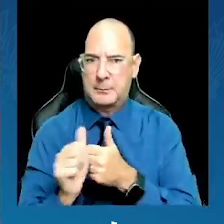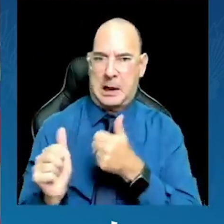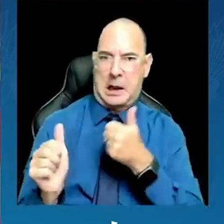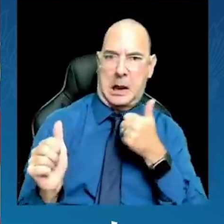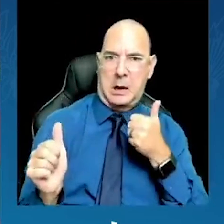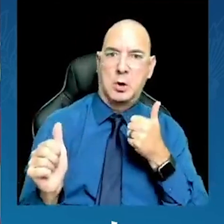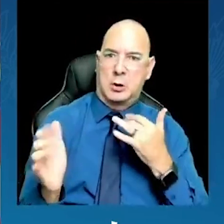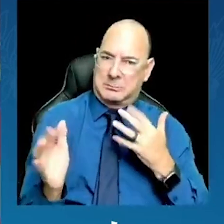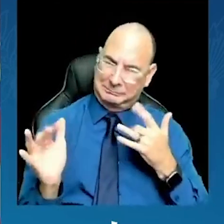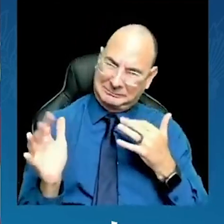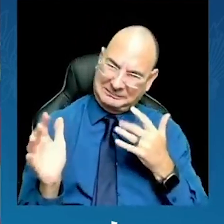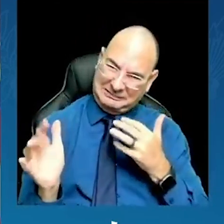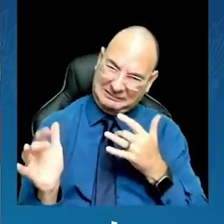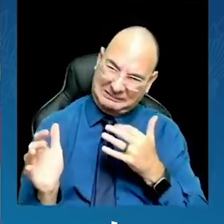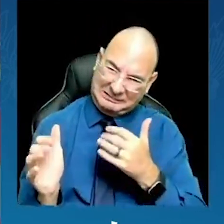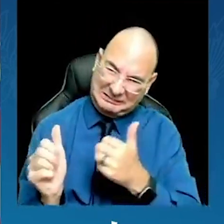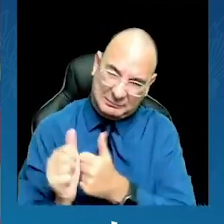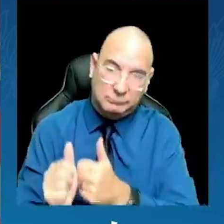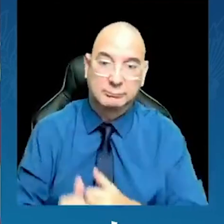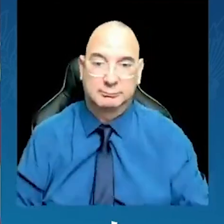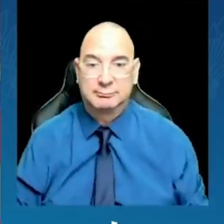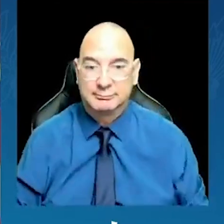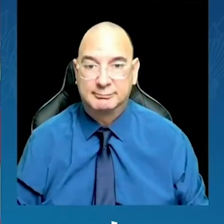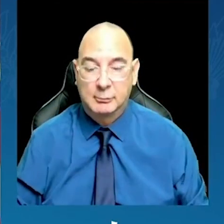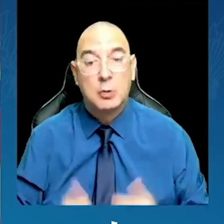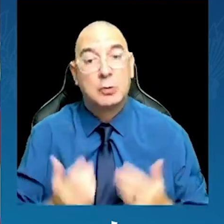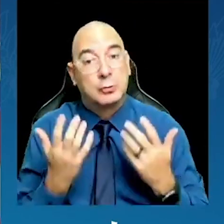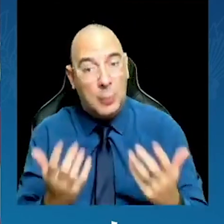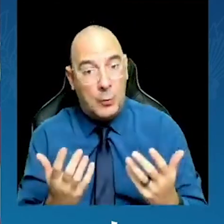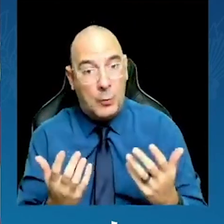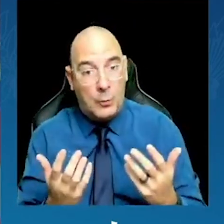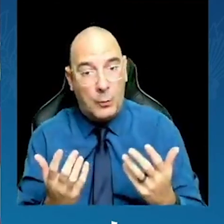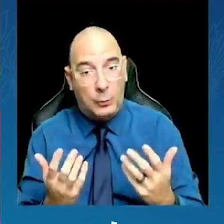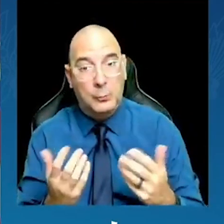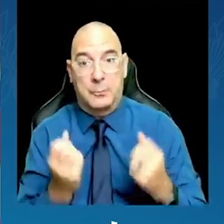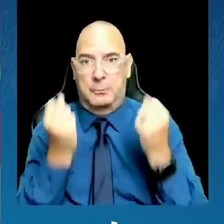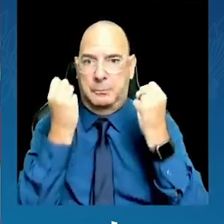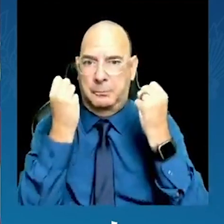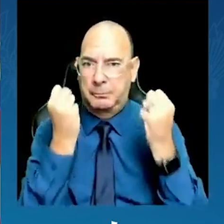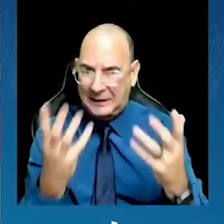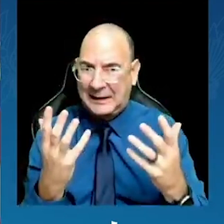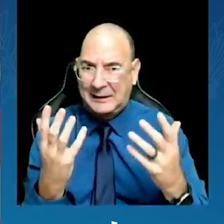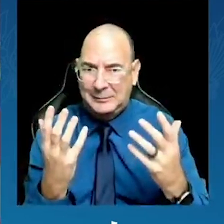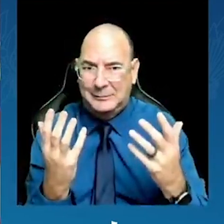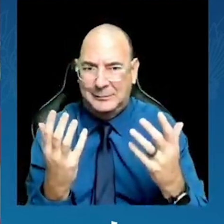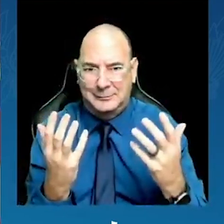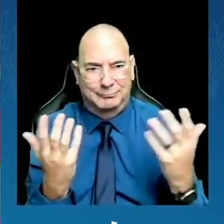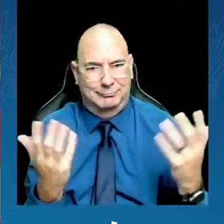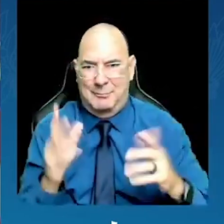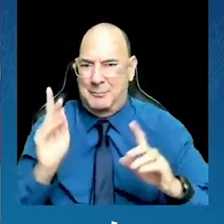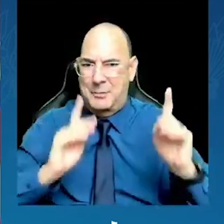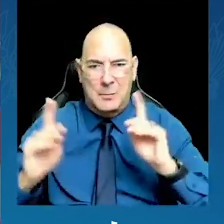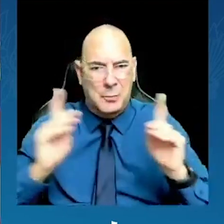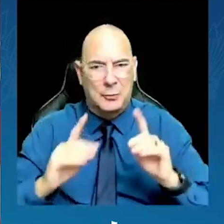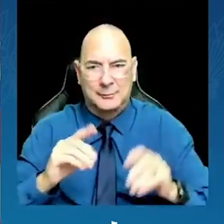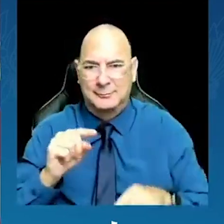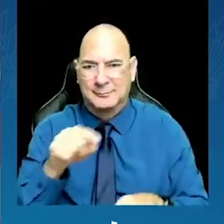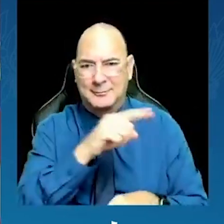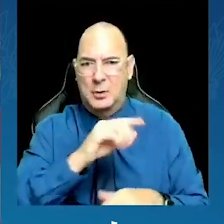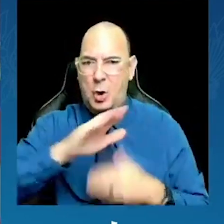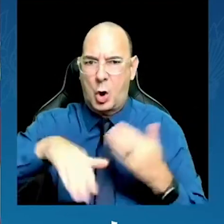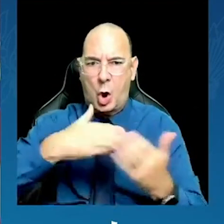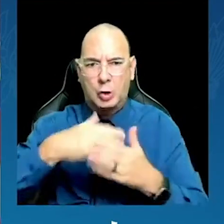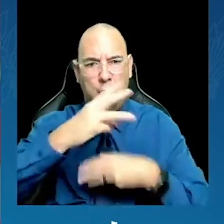so, to the assembled thousands and to the entire world, President